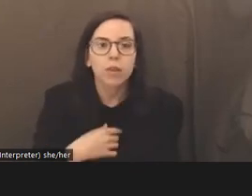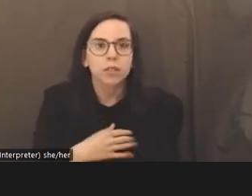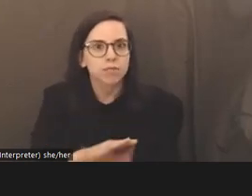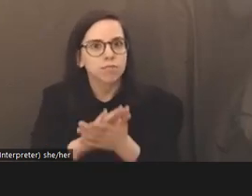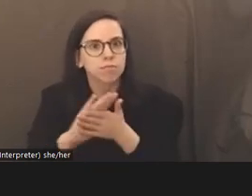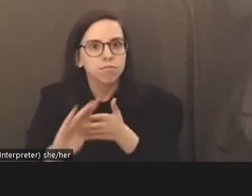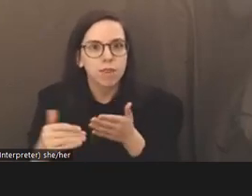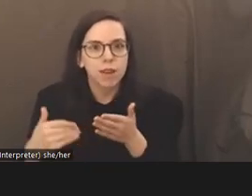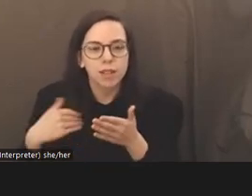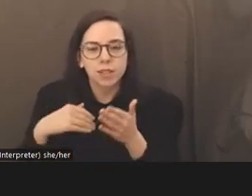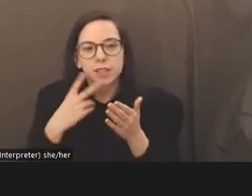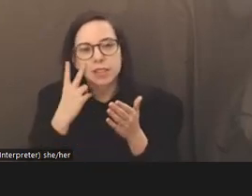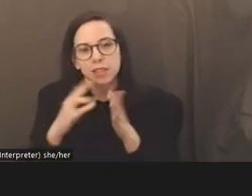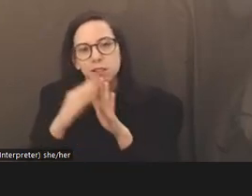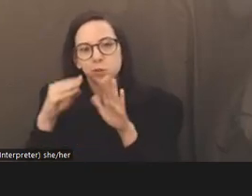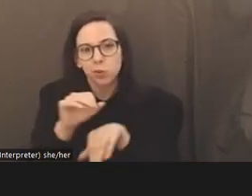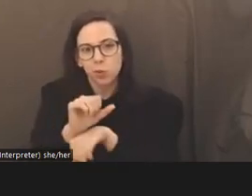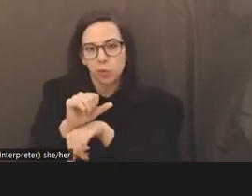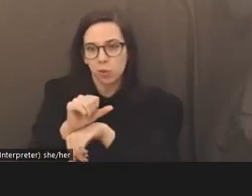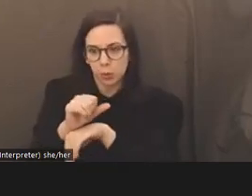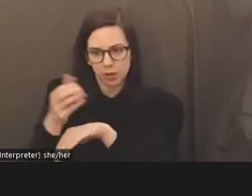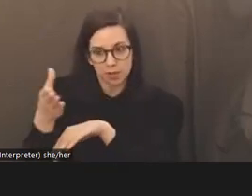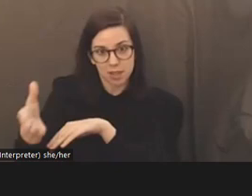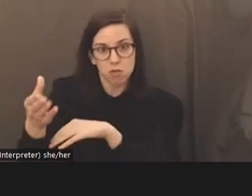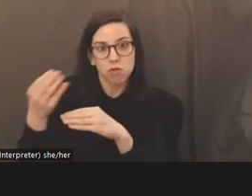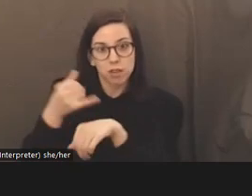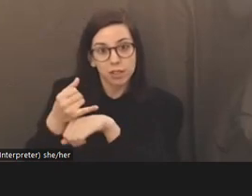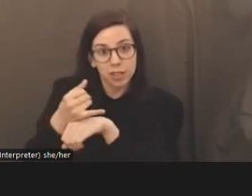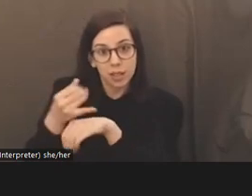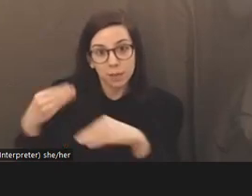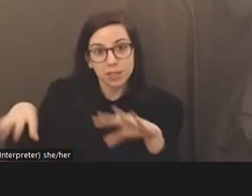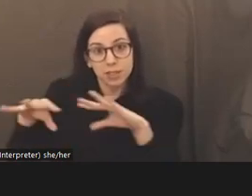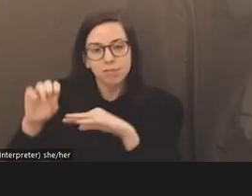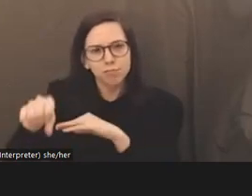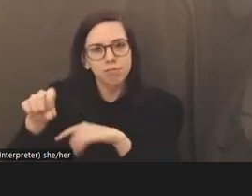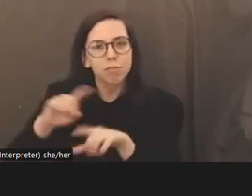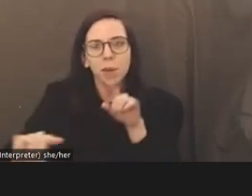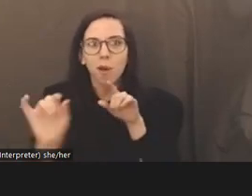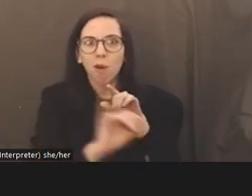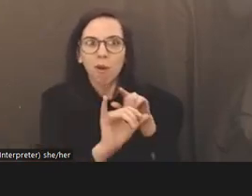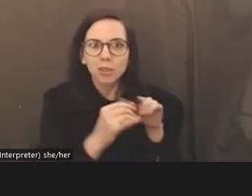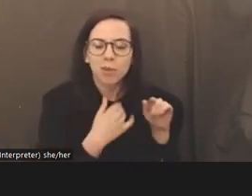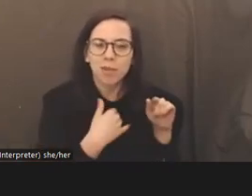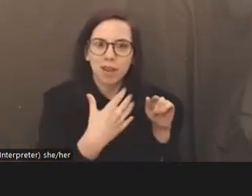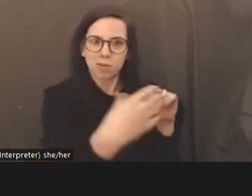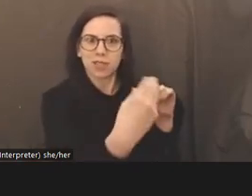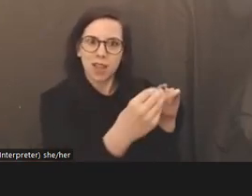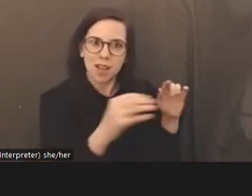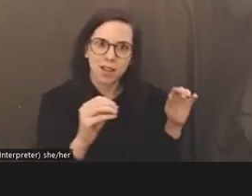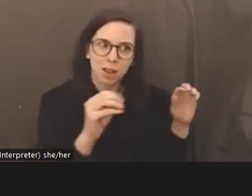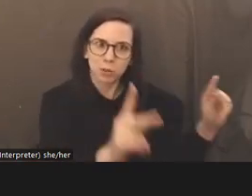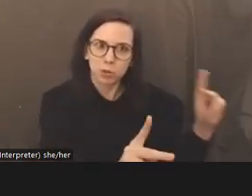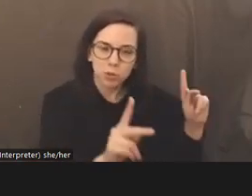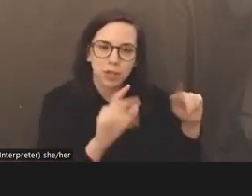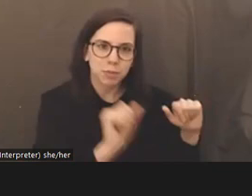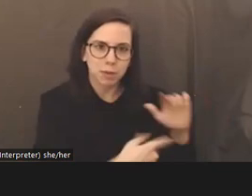have student work not just featured on campus, but to allow these outside of campus opportunities